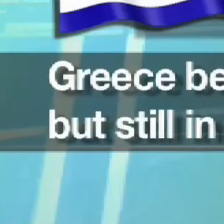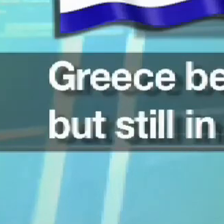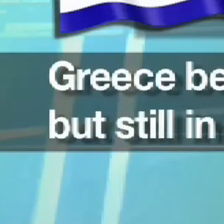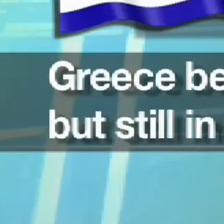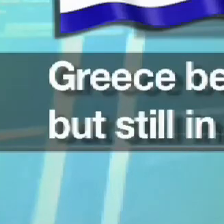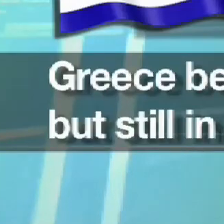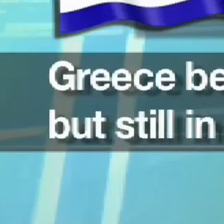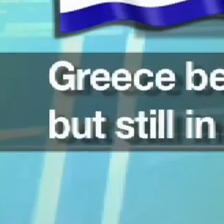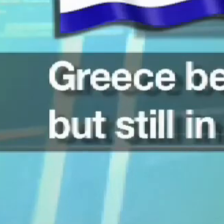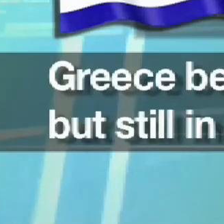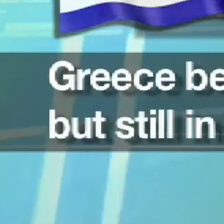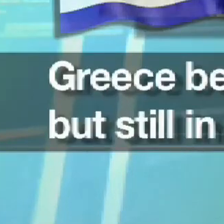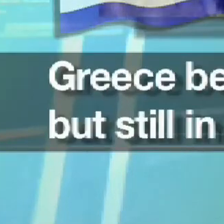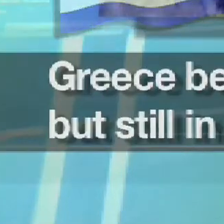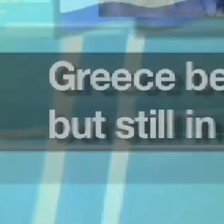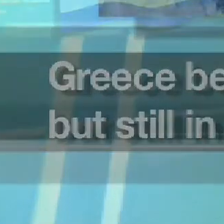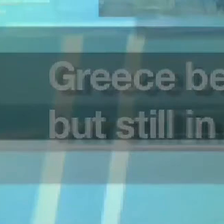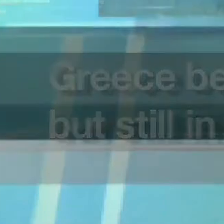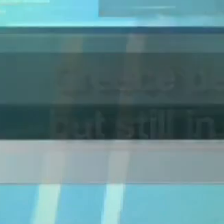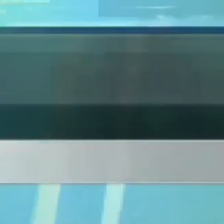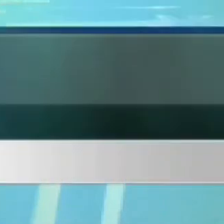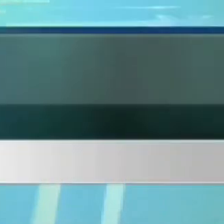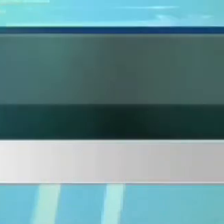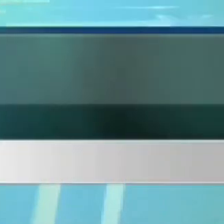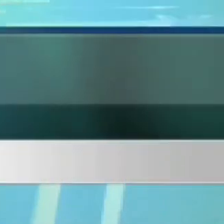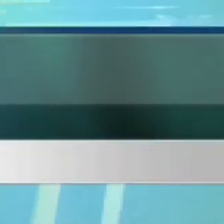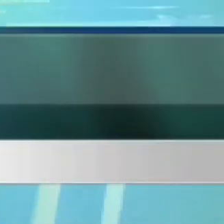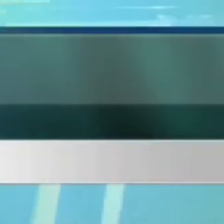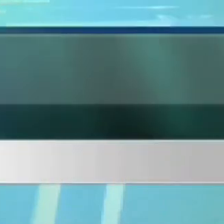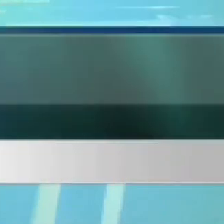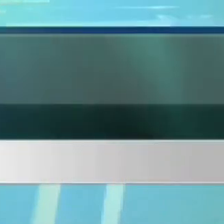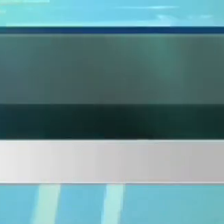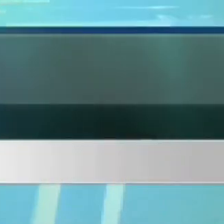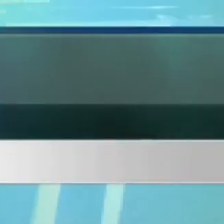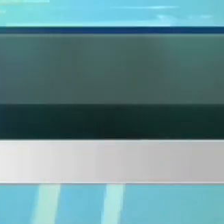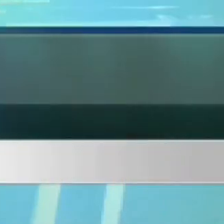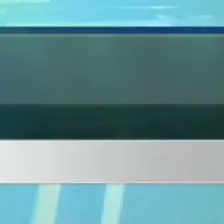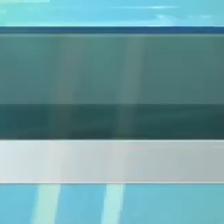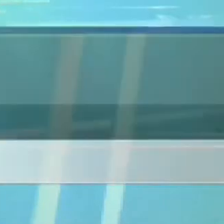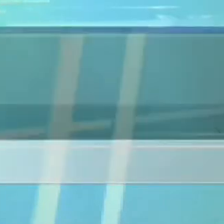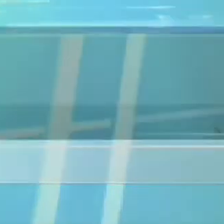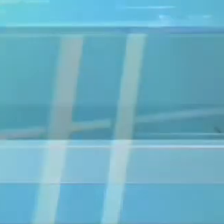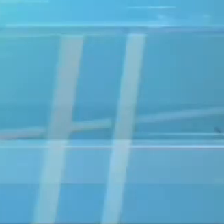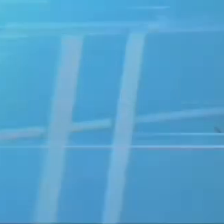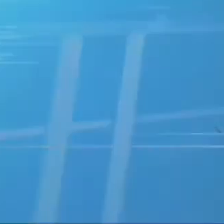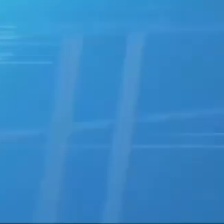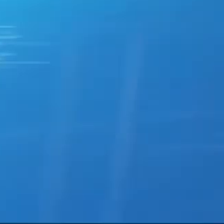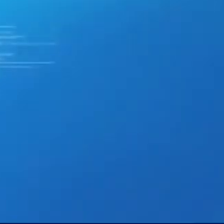recession and unemployment at a record high. That was your Royal Fidelity Business News. I'm